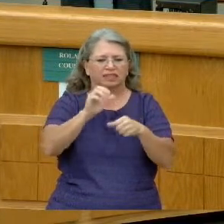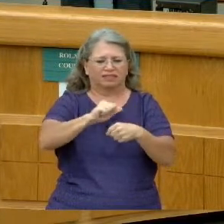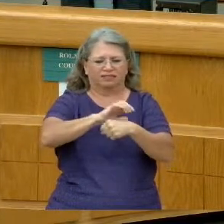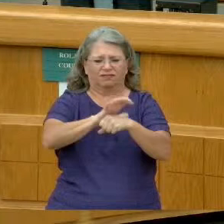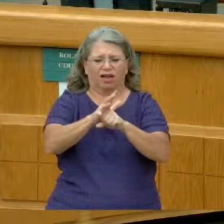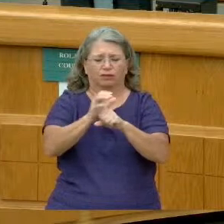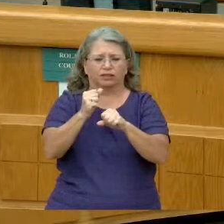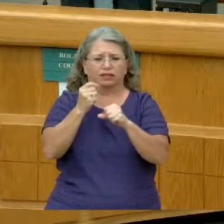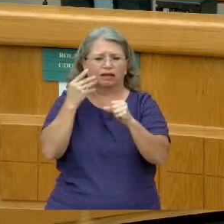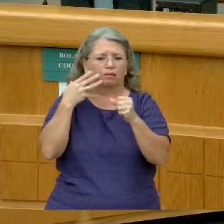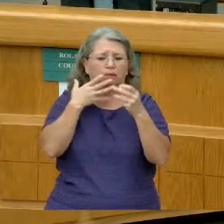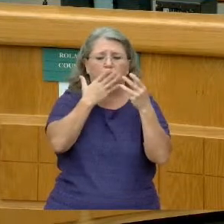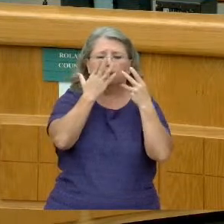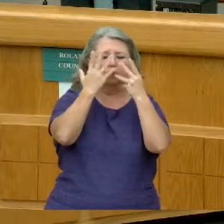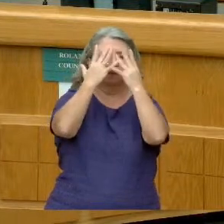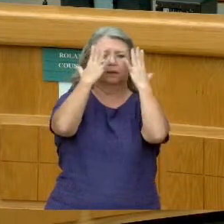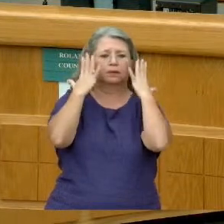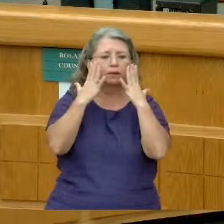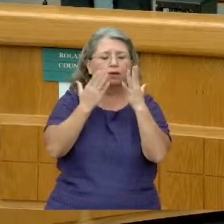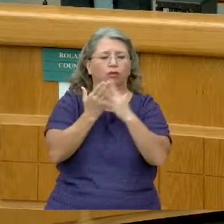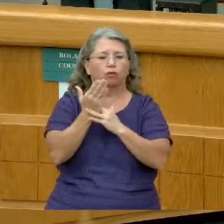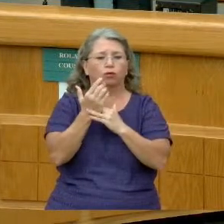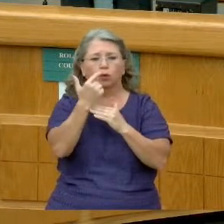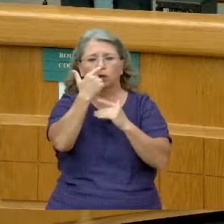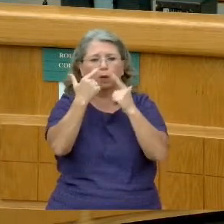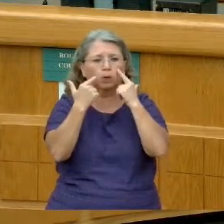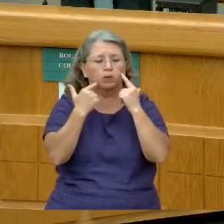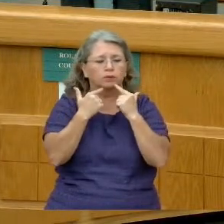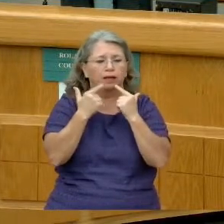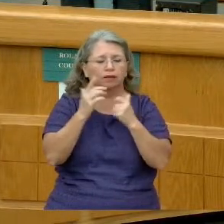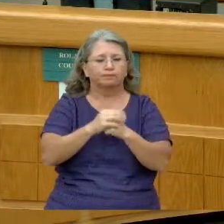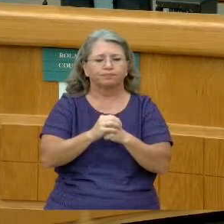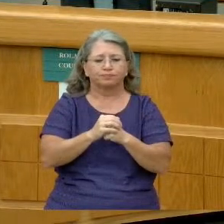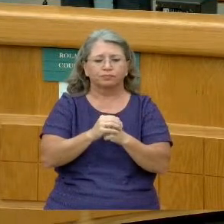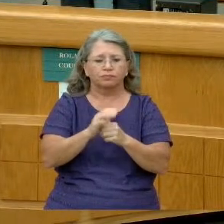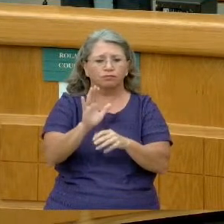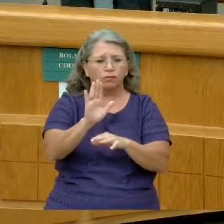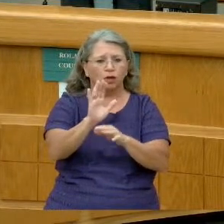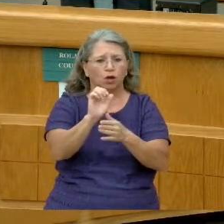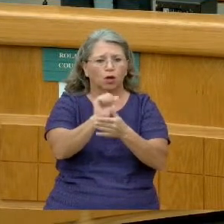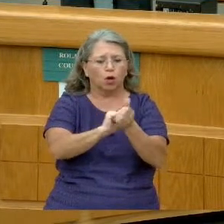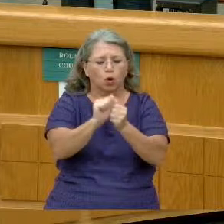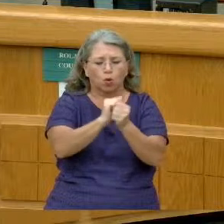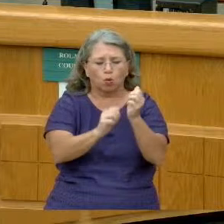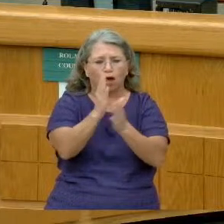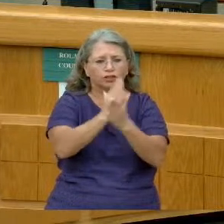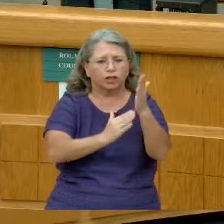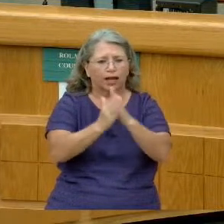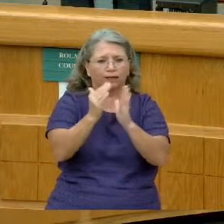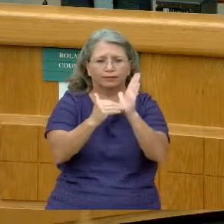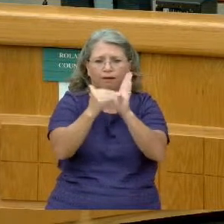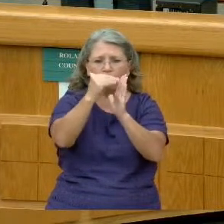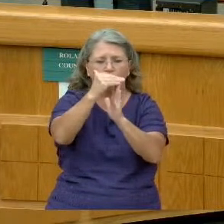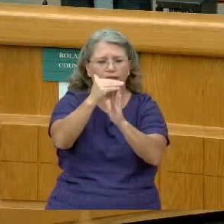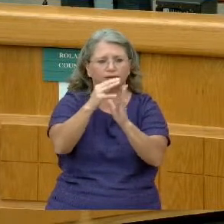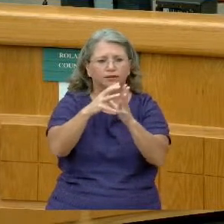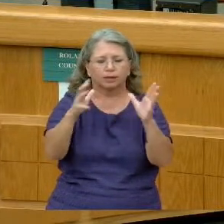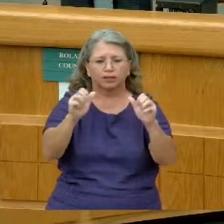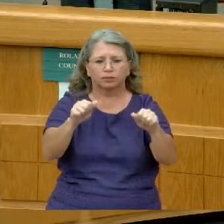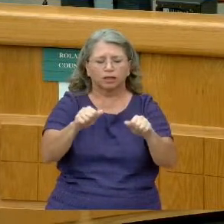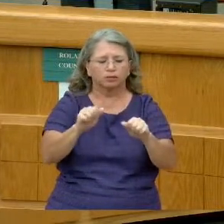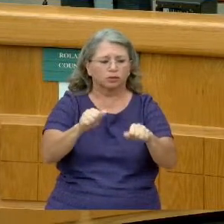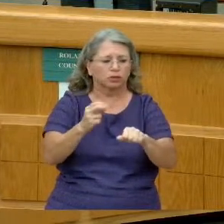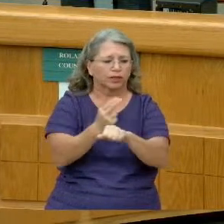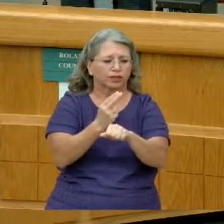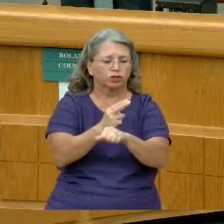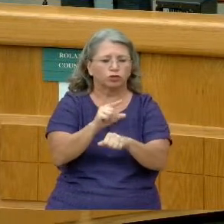or your nose. And keep your hands washed as much as you can. In between settings, use gel sanitizer